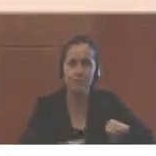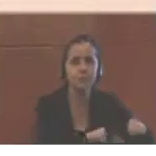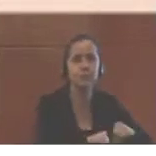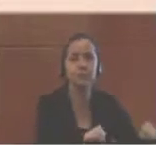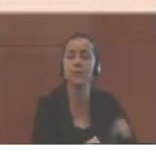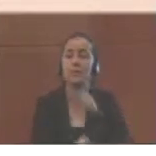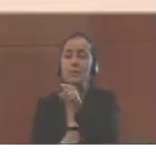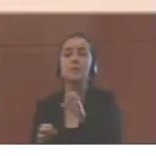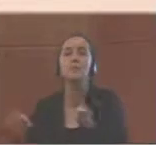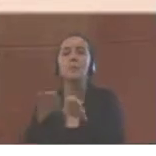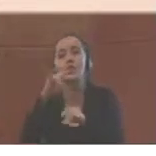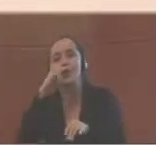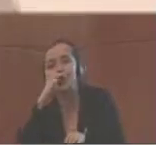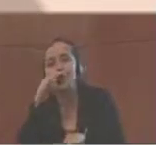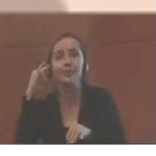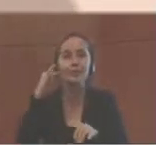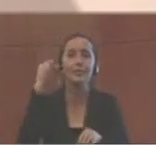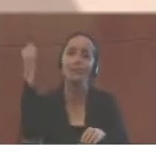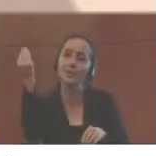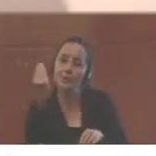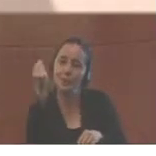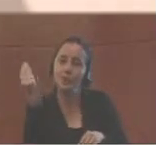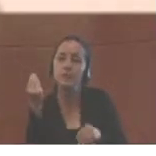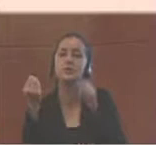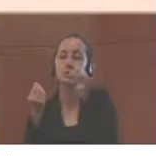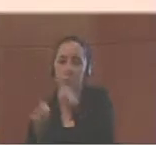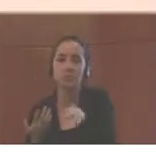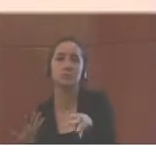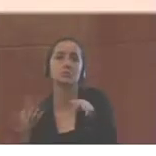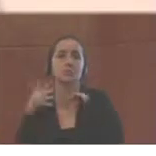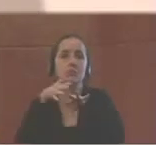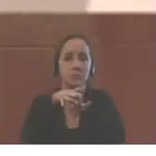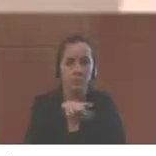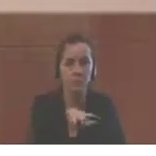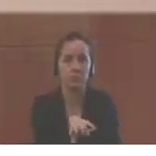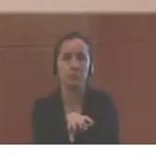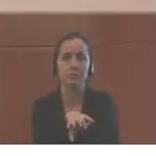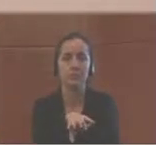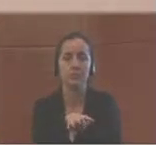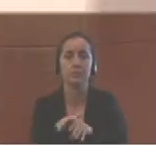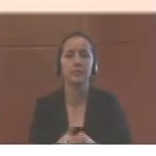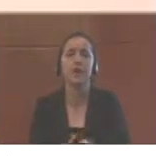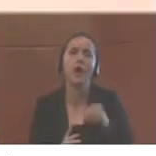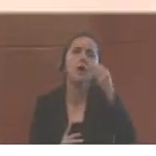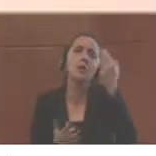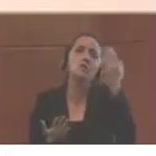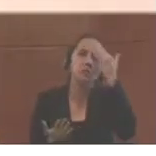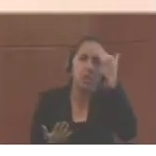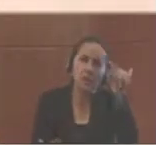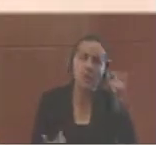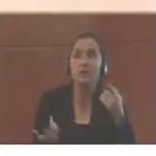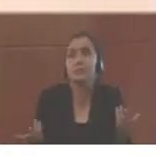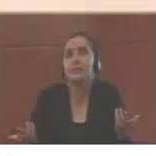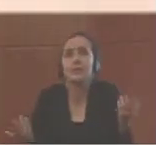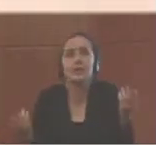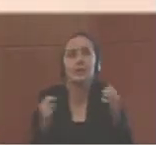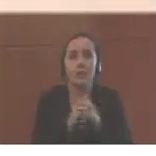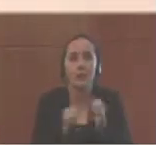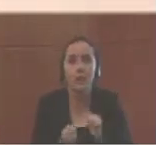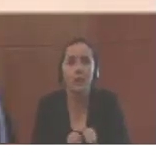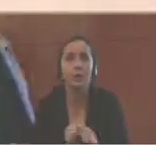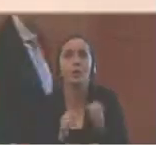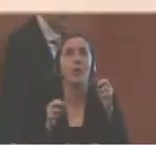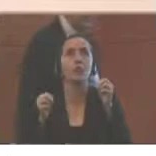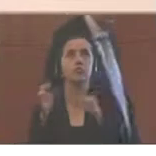working towards achieving inclusion of children and youngsters in this issue, because a lot of the time